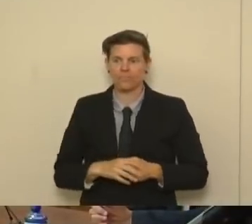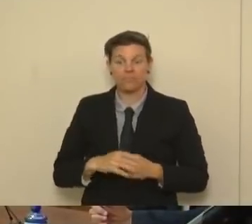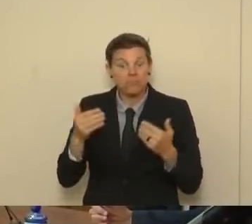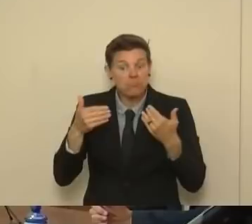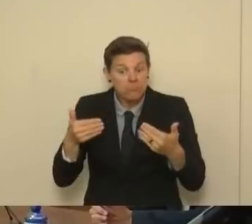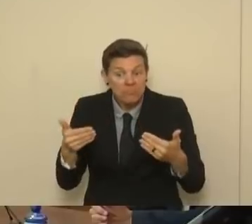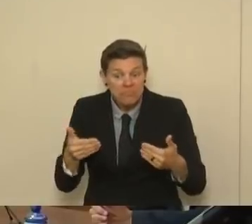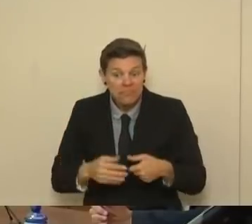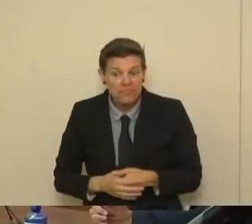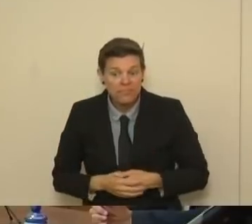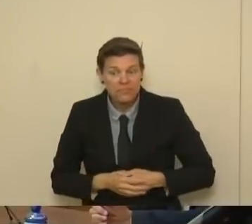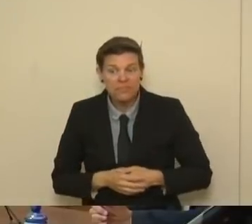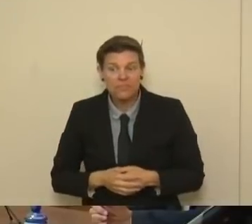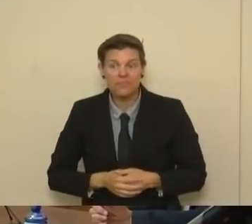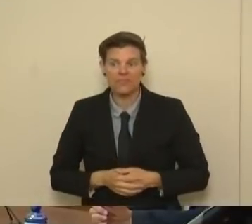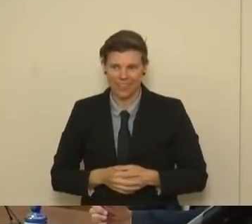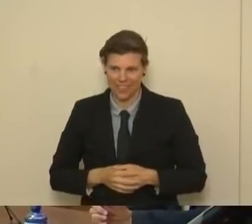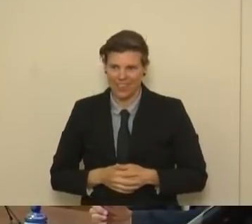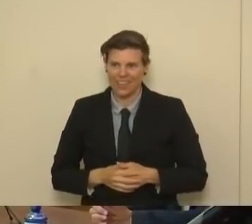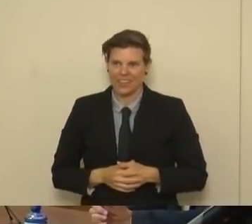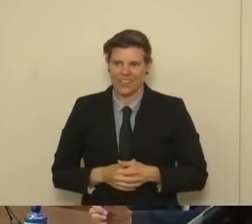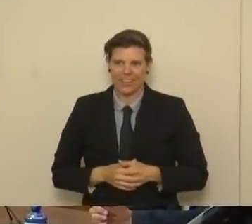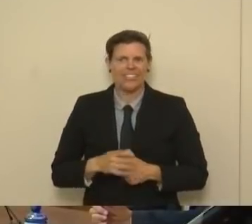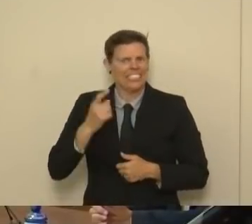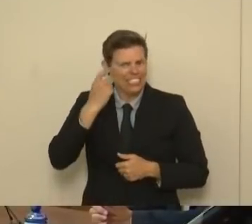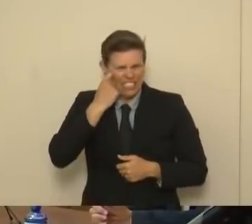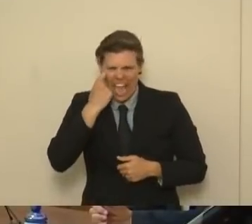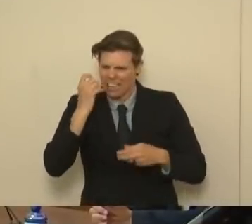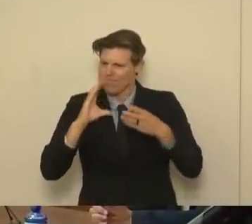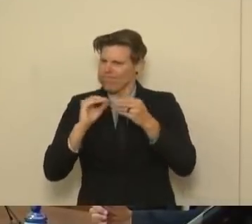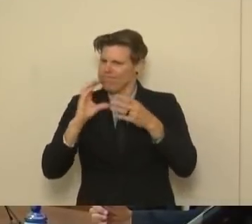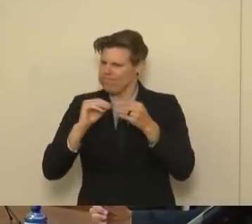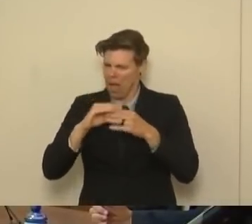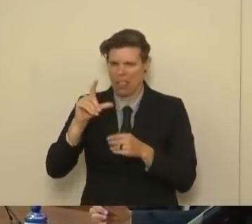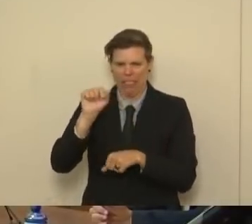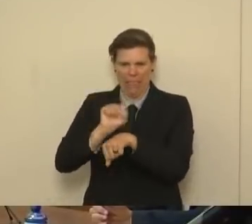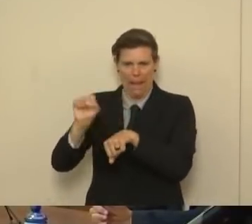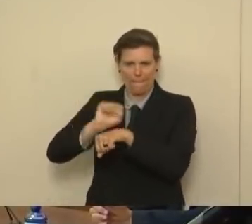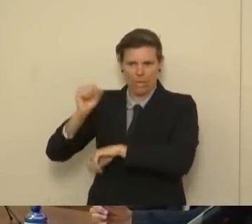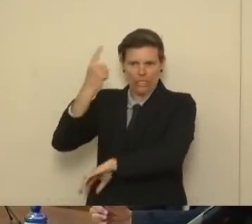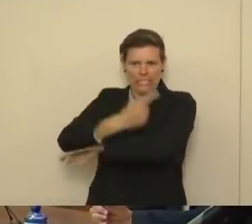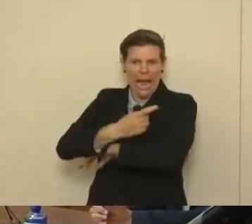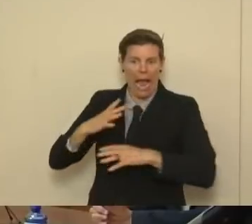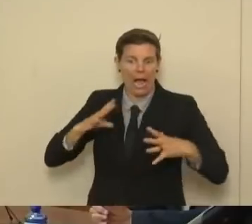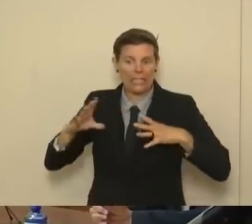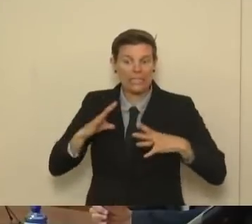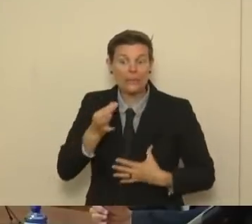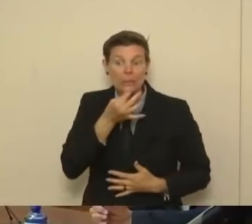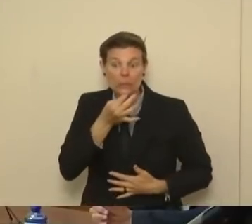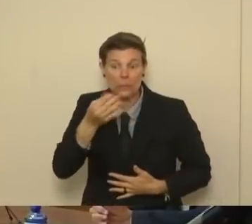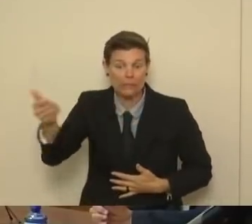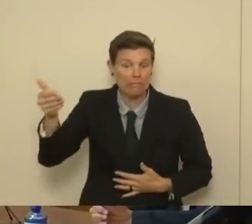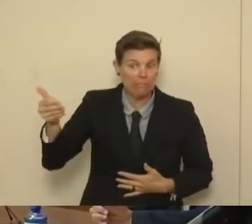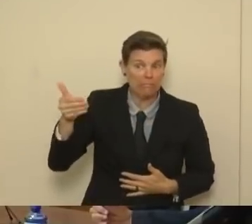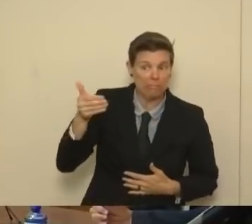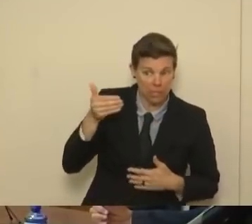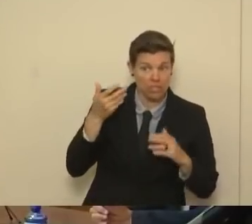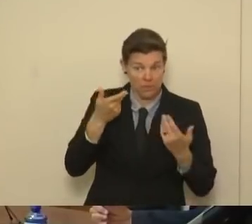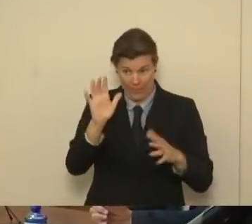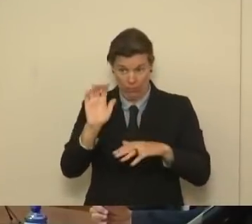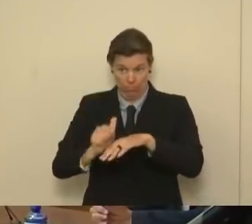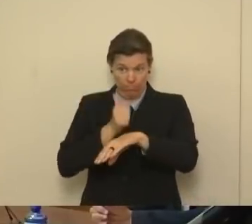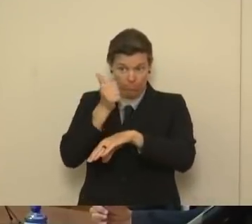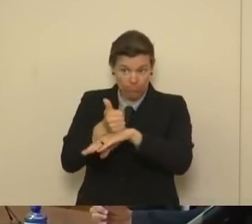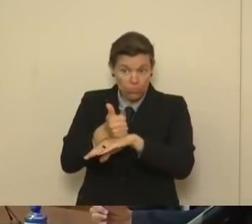Yes, Governor, you had just mentioned the Labor Day weekend coming up, and we also have the timeline that has been set for schools now about reassessing whether